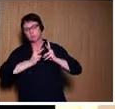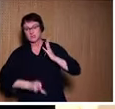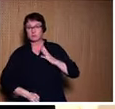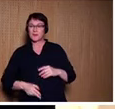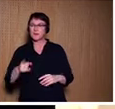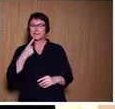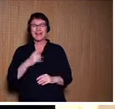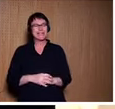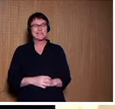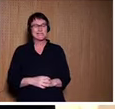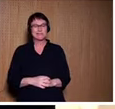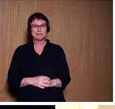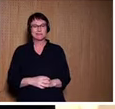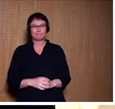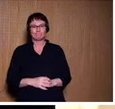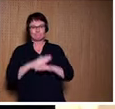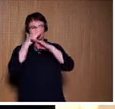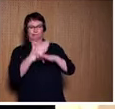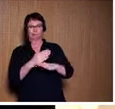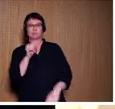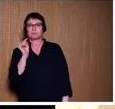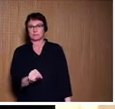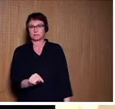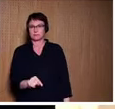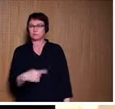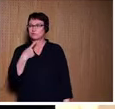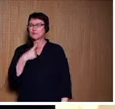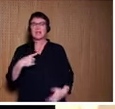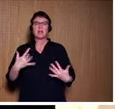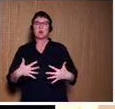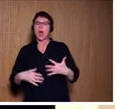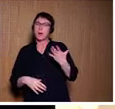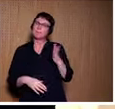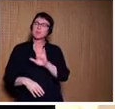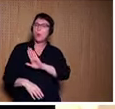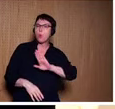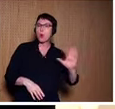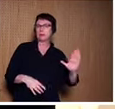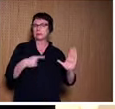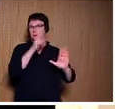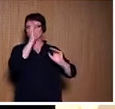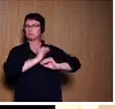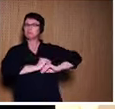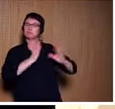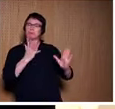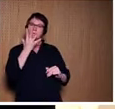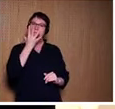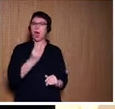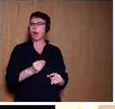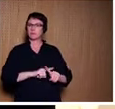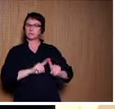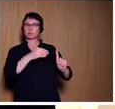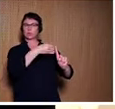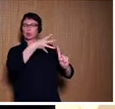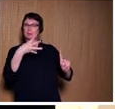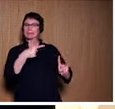colonization, driven by a radical, liberal, Western, feminist, and queer agenda to destroy